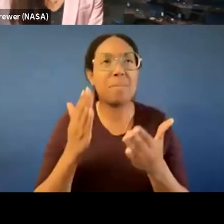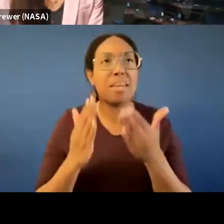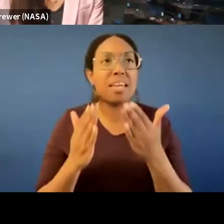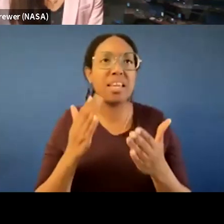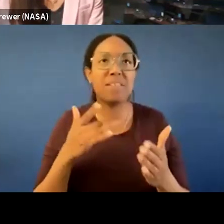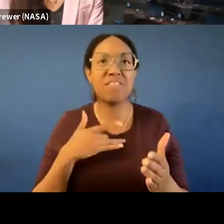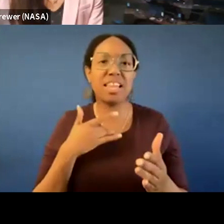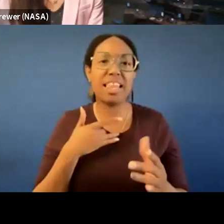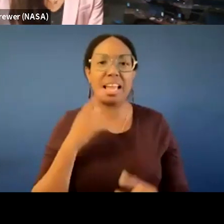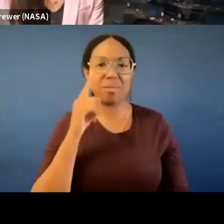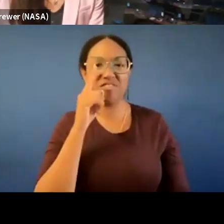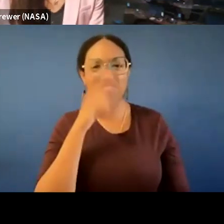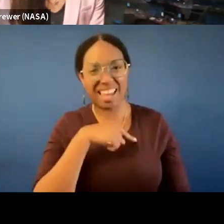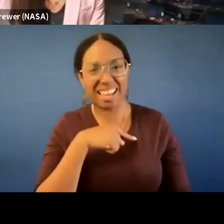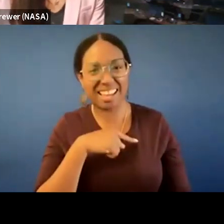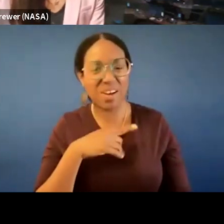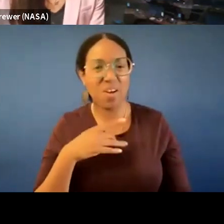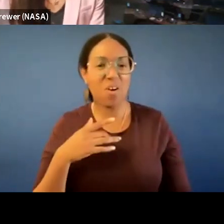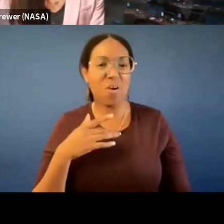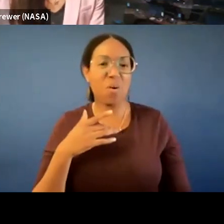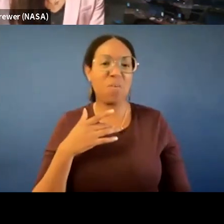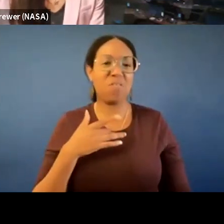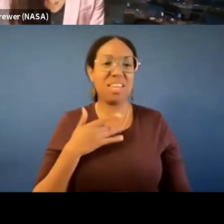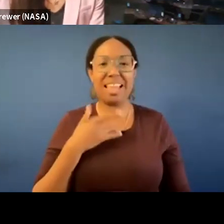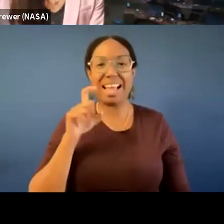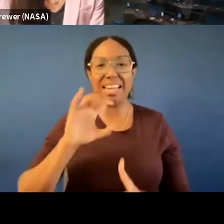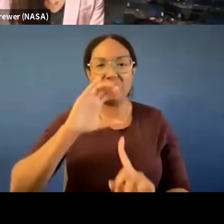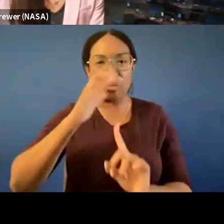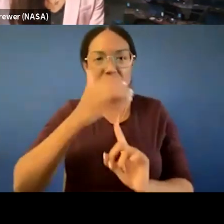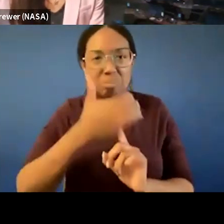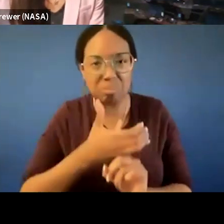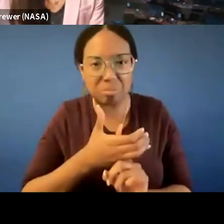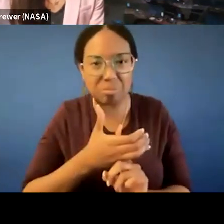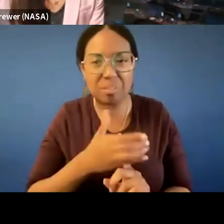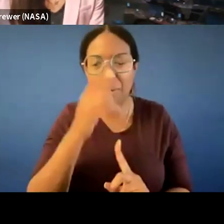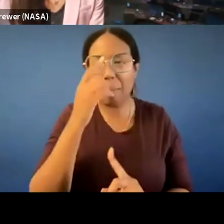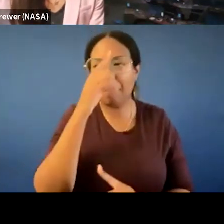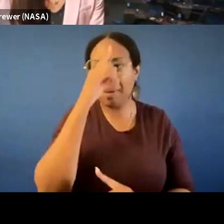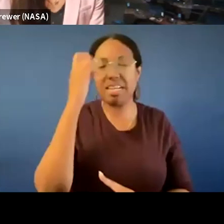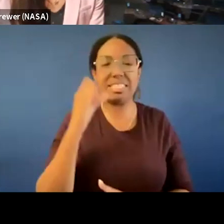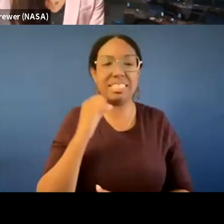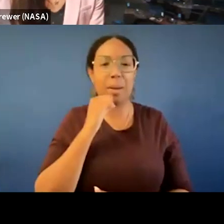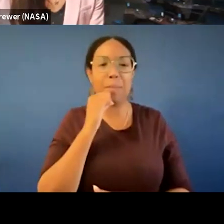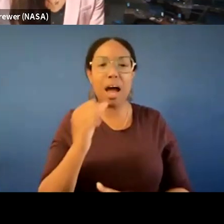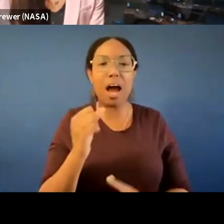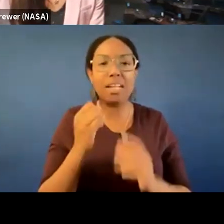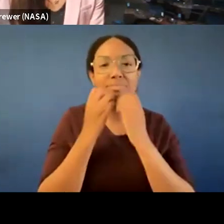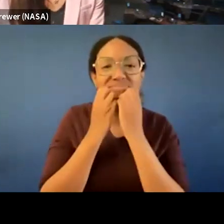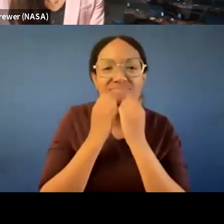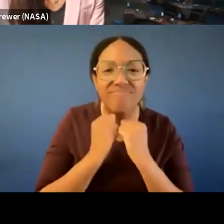feel like we're not worthy or, you know, not deserving, or, you know, if we speak up,